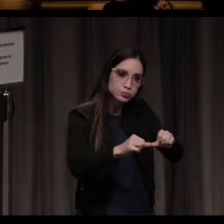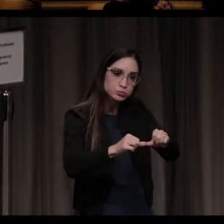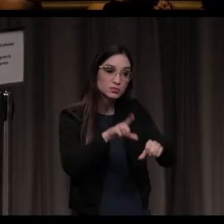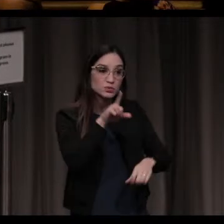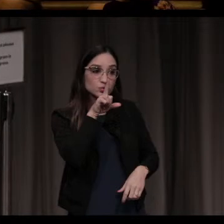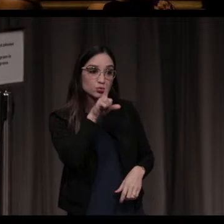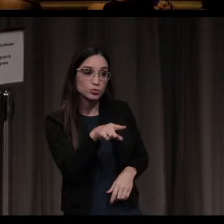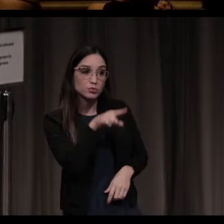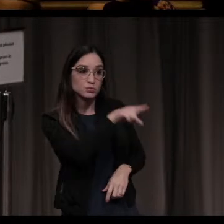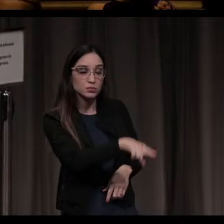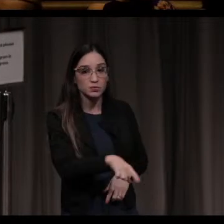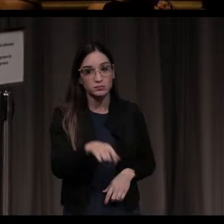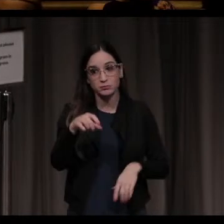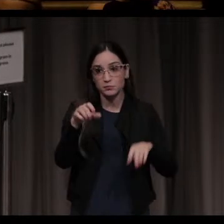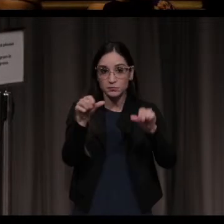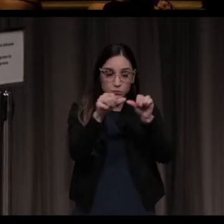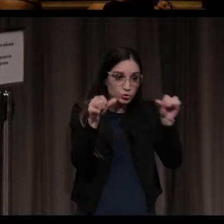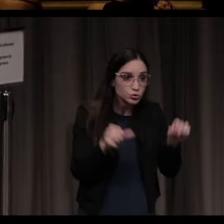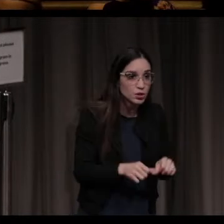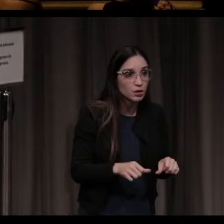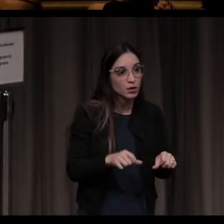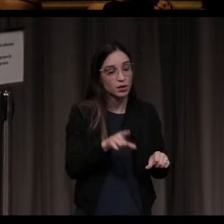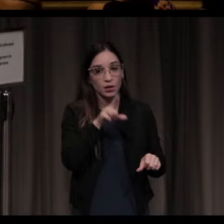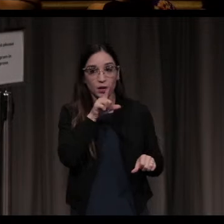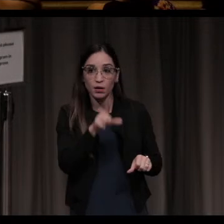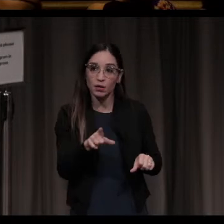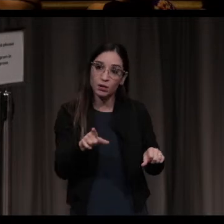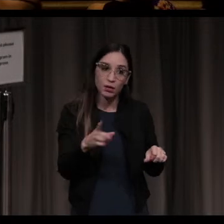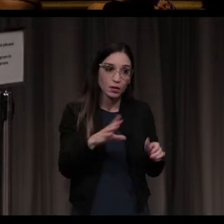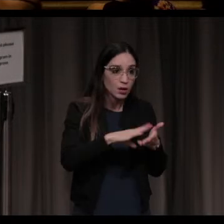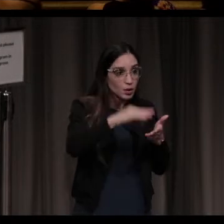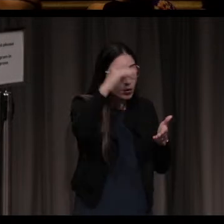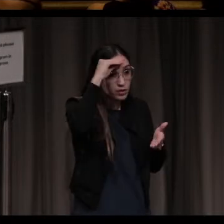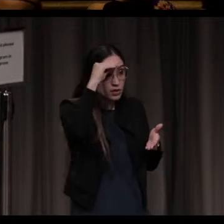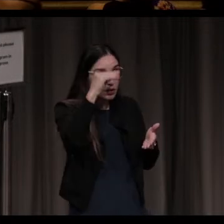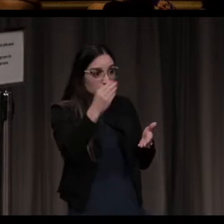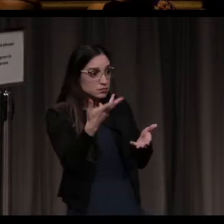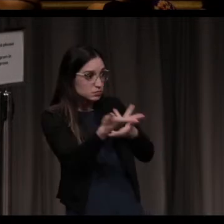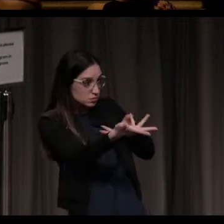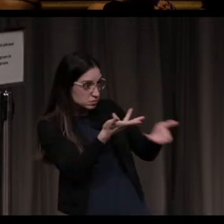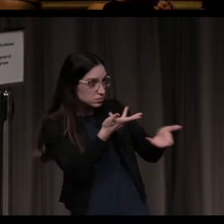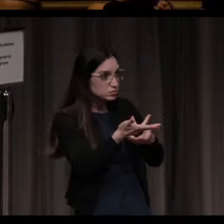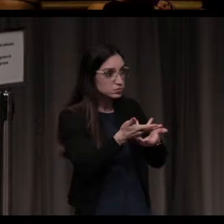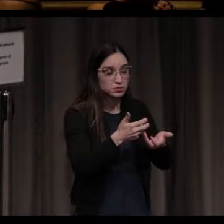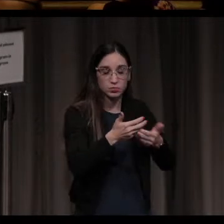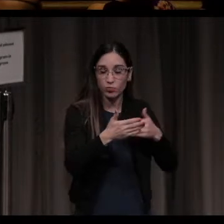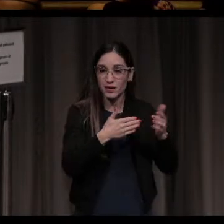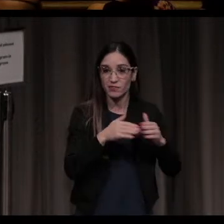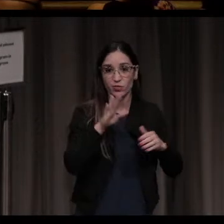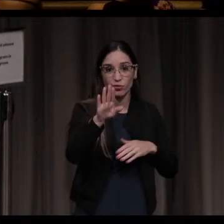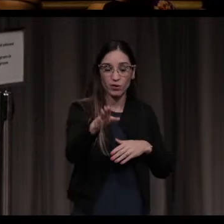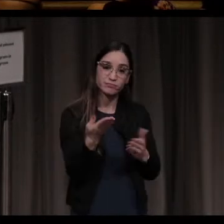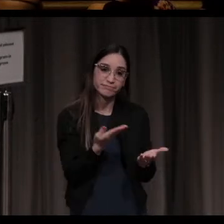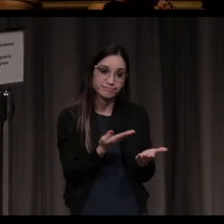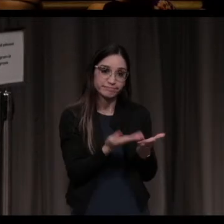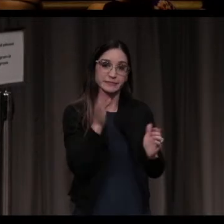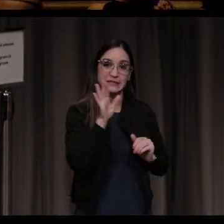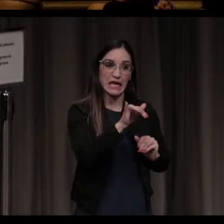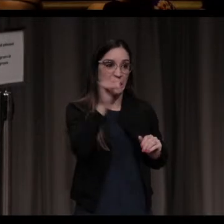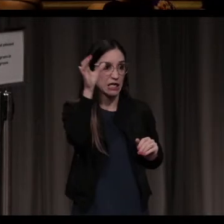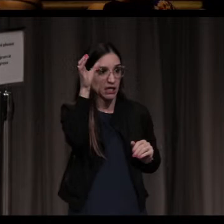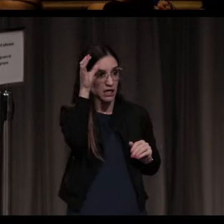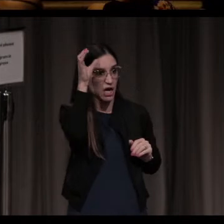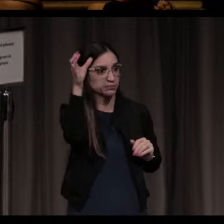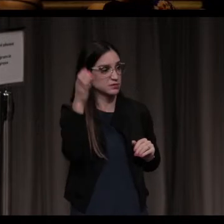abstract, whether it's figurative, whether it's literal, like, what can we do to dance with one another? And so I think that's the potential